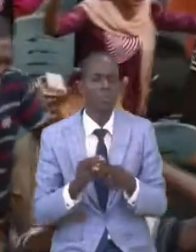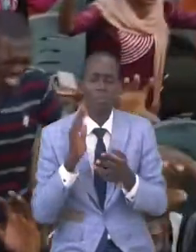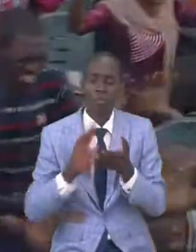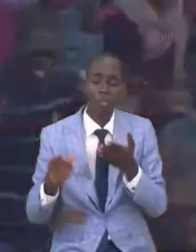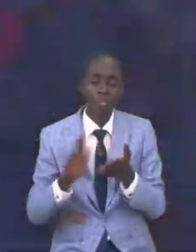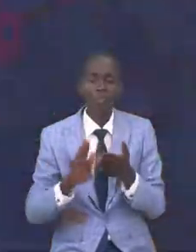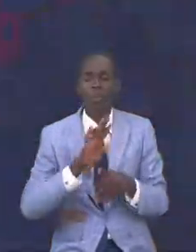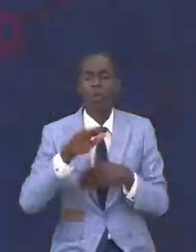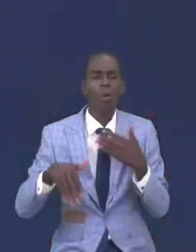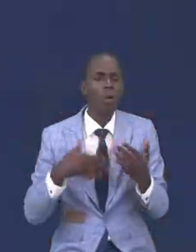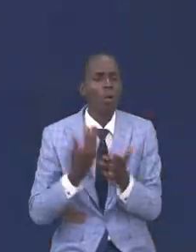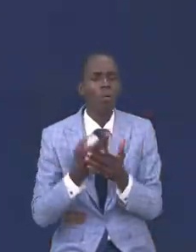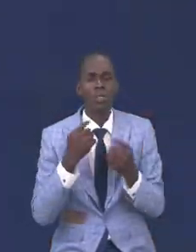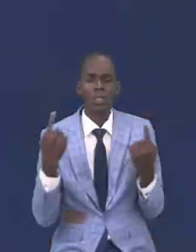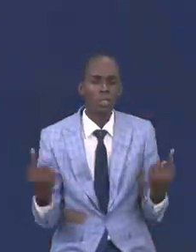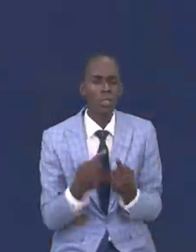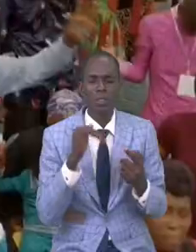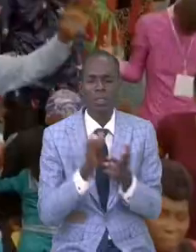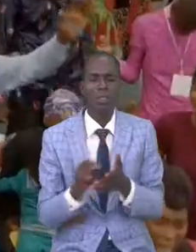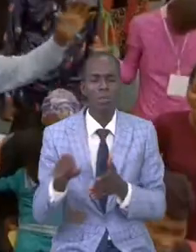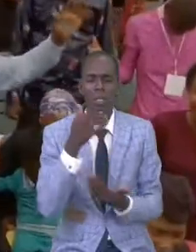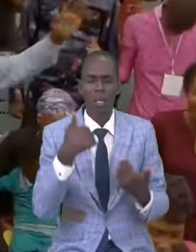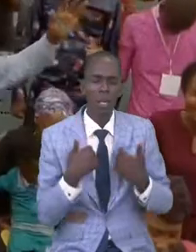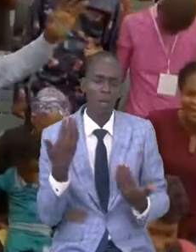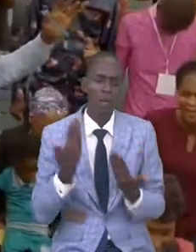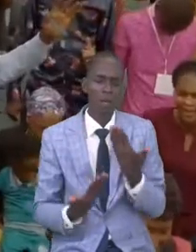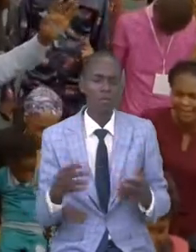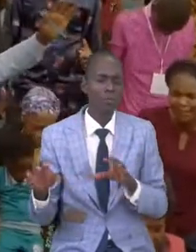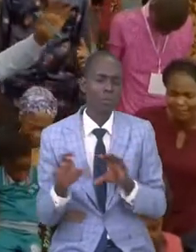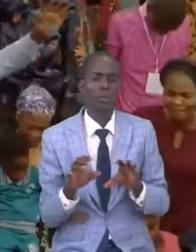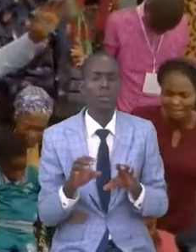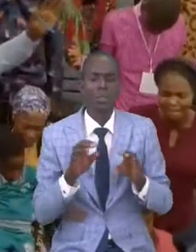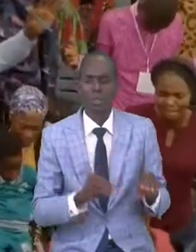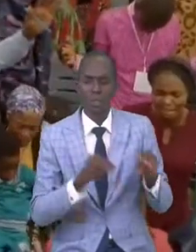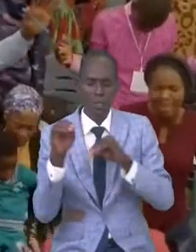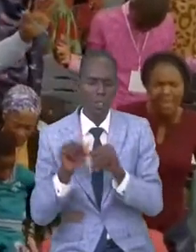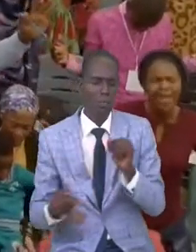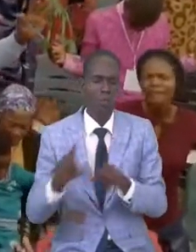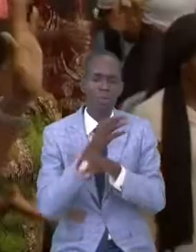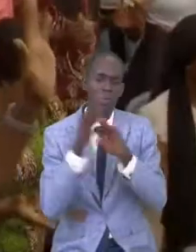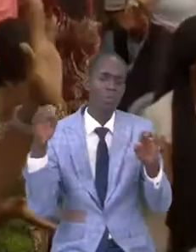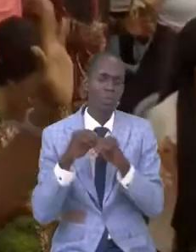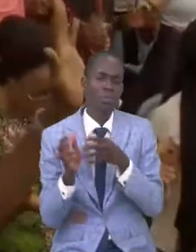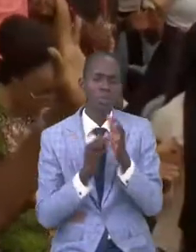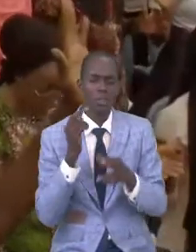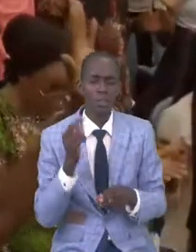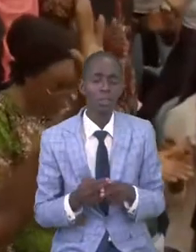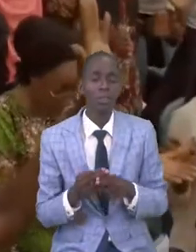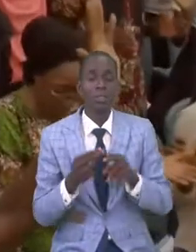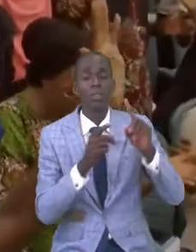Forgive all the sins of the past. Set everyone free. And